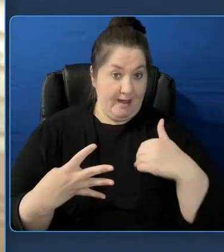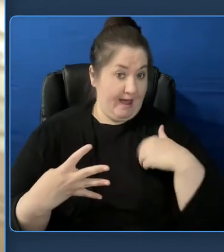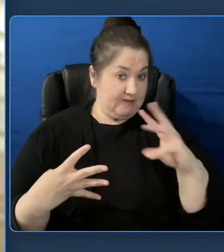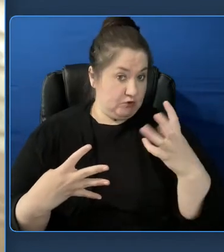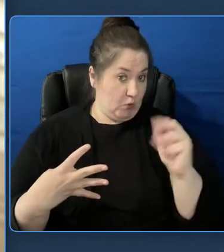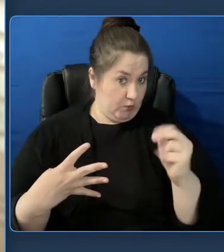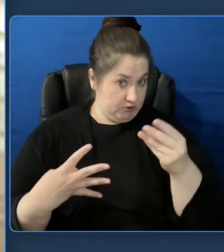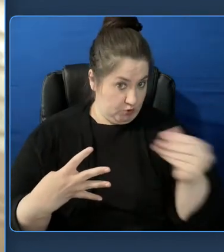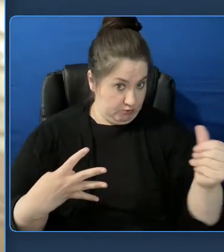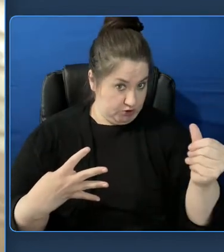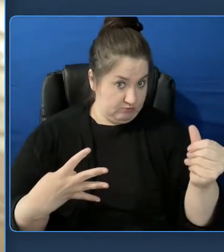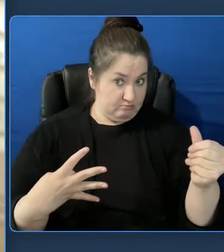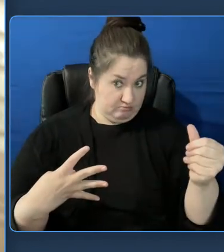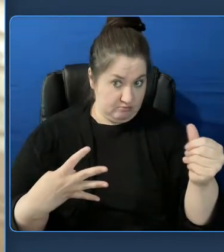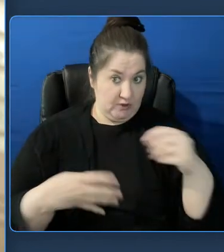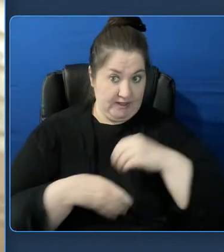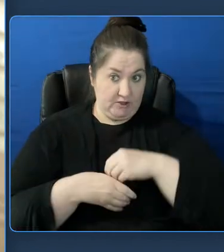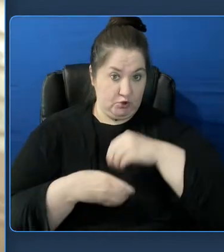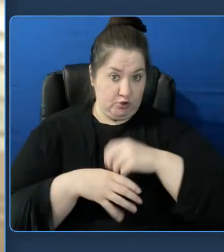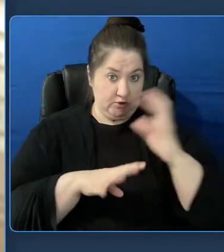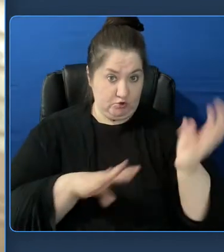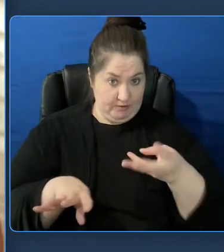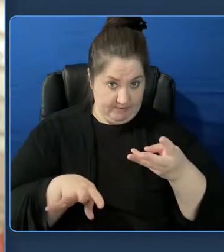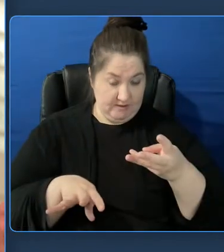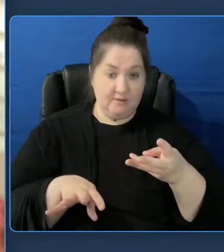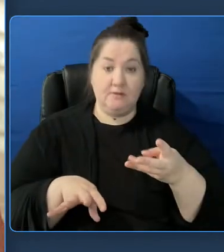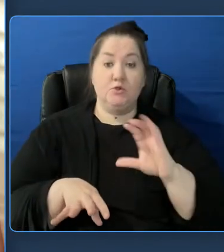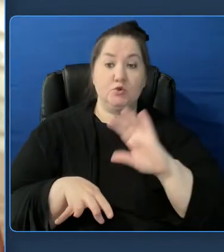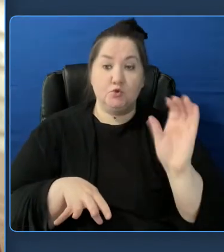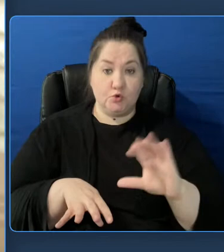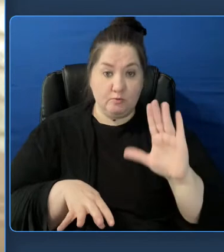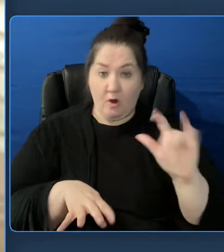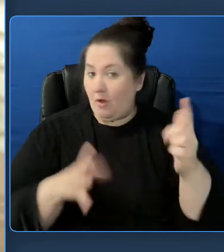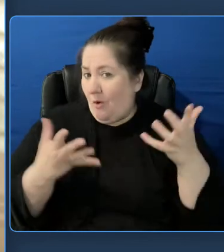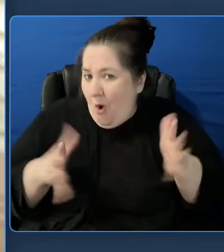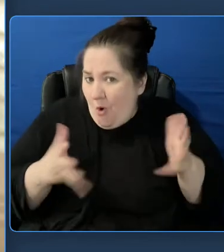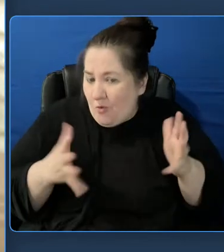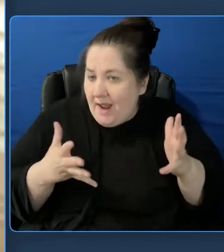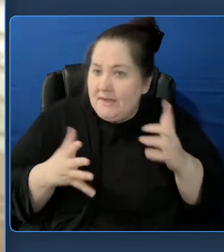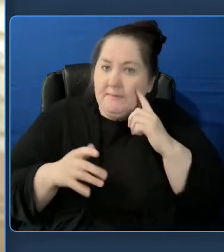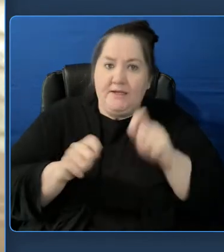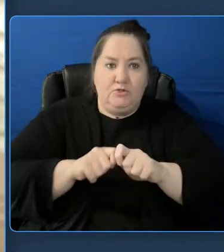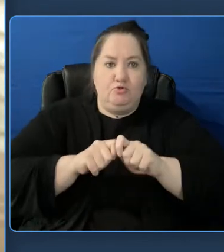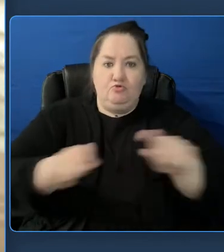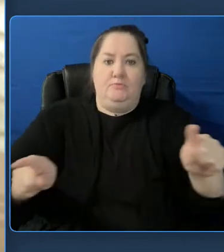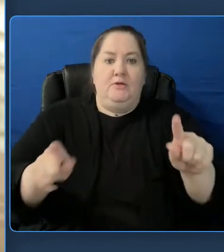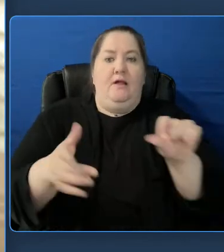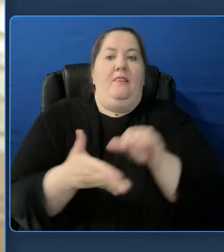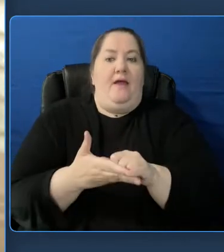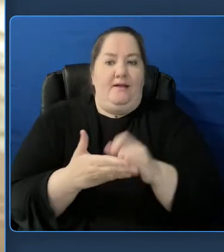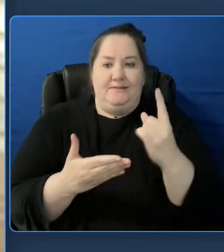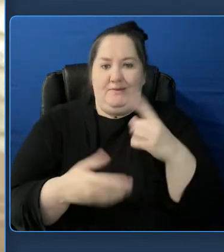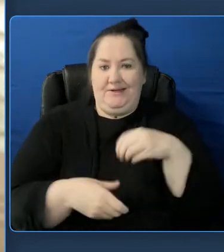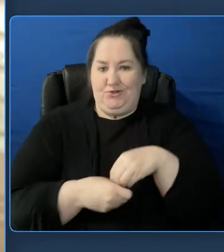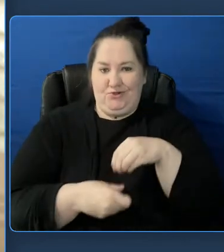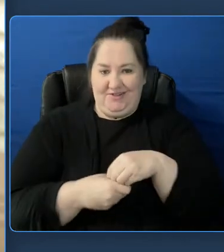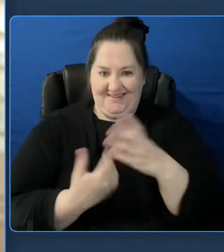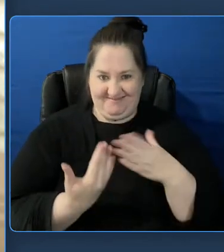own solution to do this internal streaming. So if you're doing a Zoom call already, being able to distribute it is something that can be done